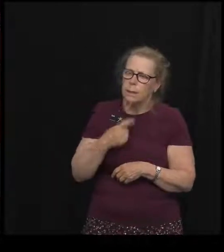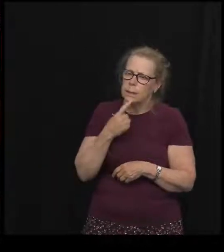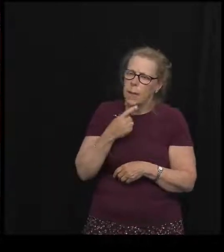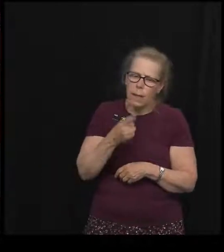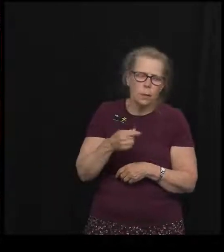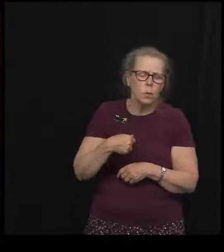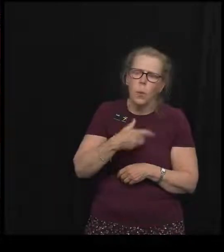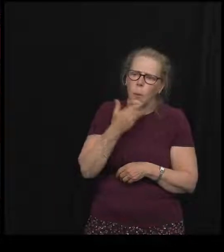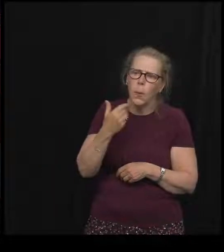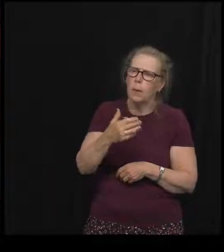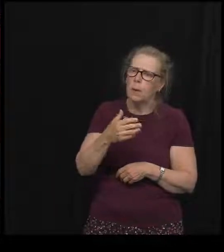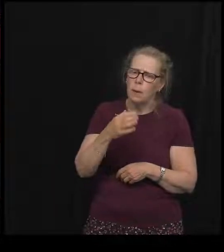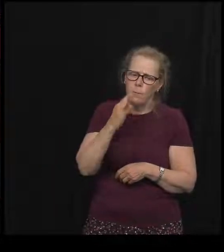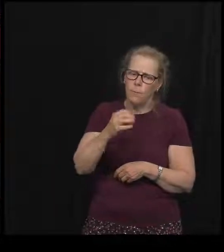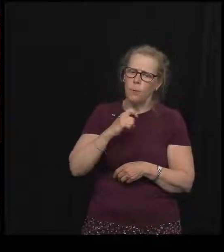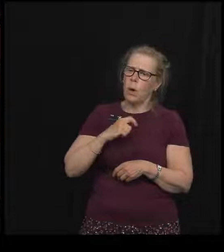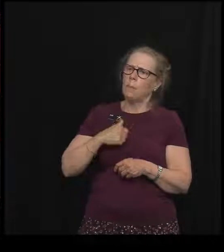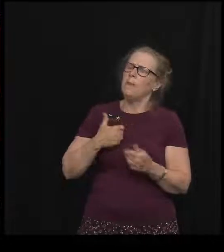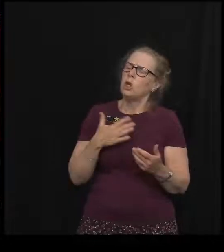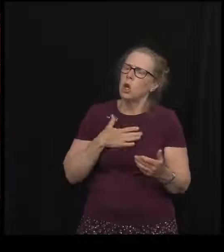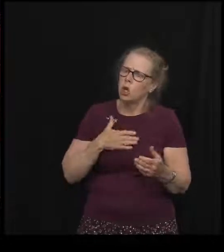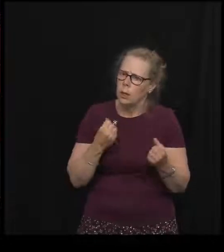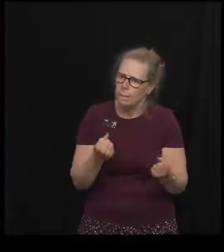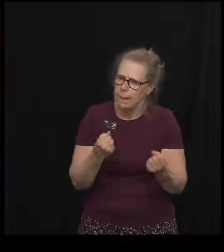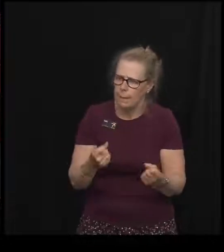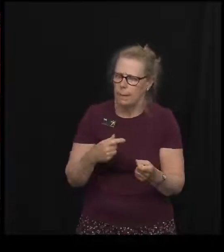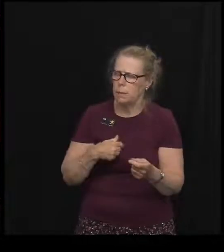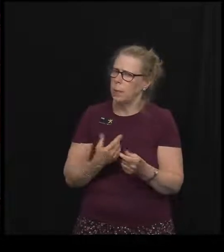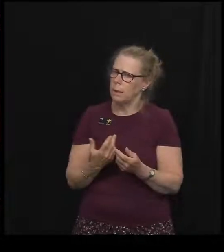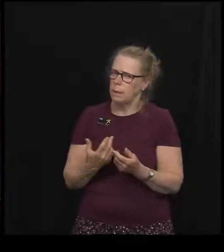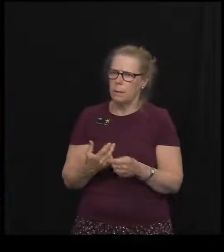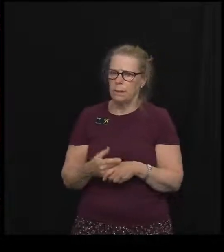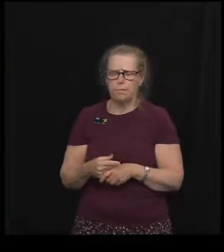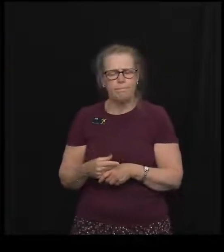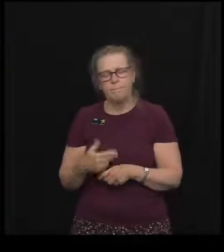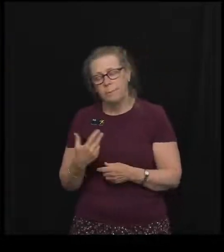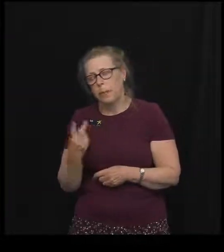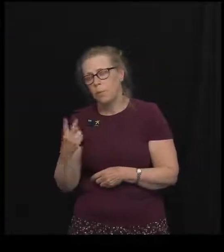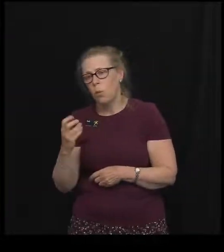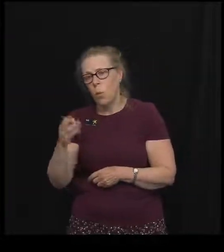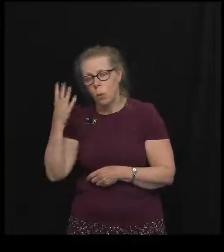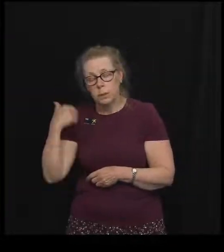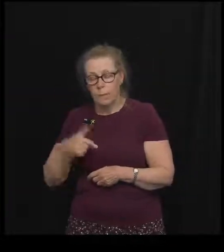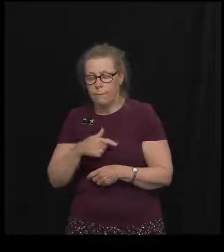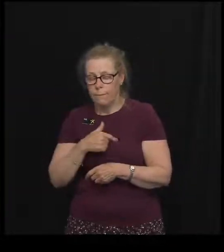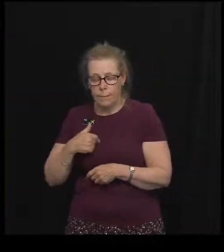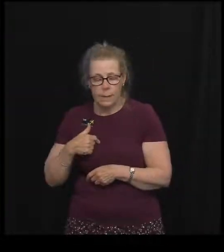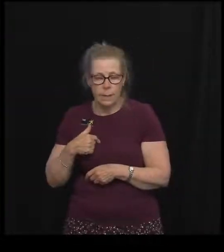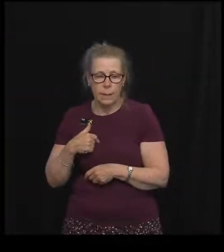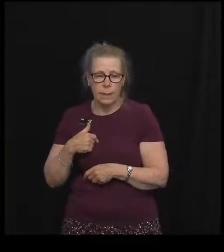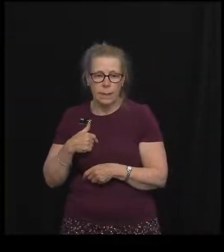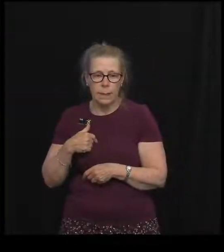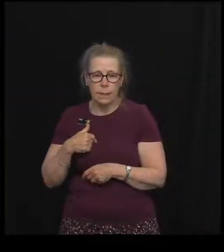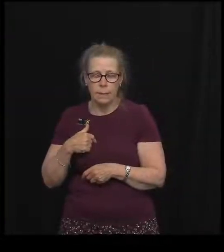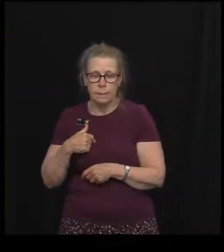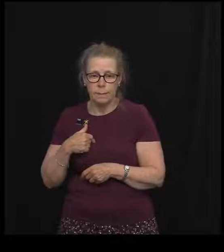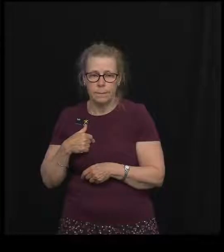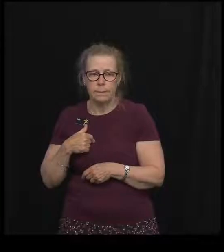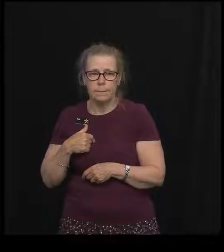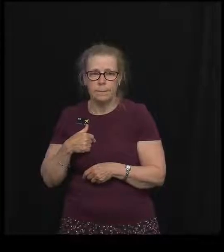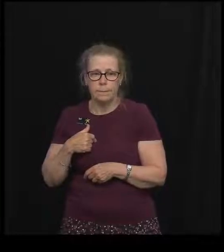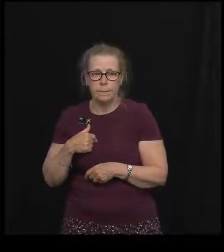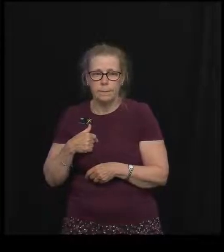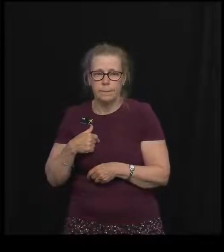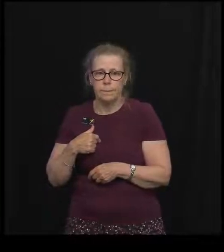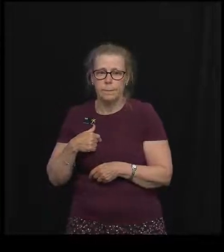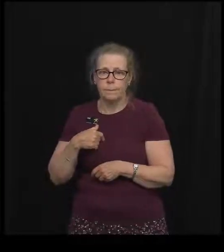particular aspect of climate change, or I've been telling you this 2 years ago. How do we break that